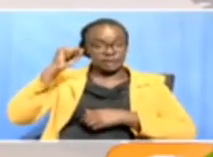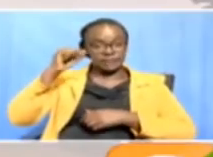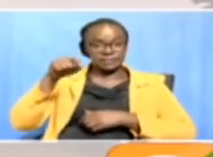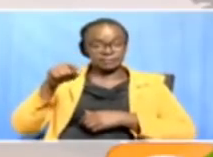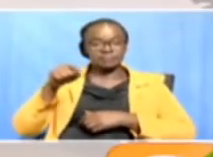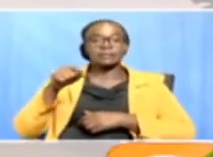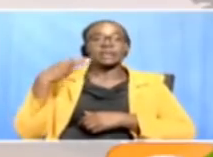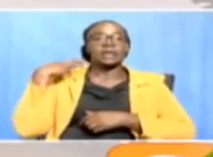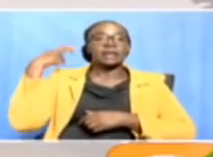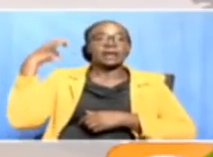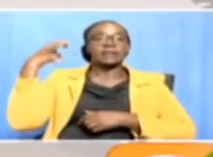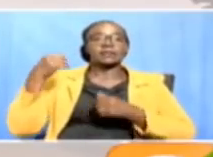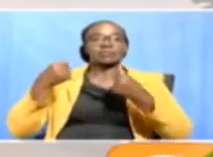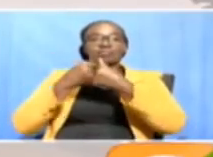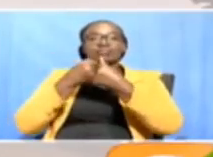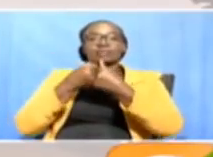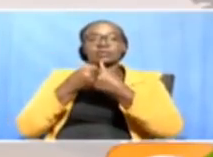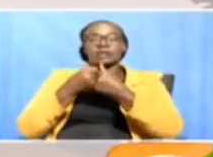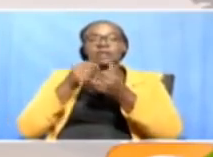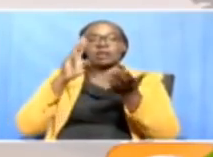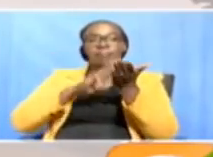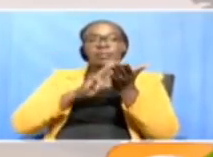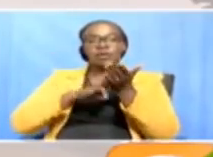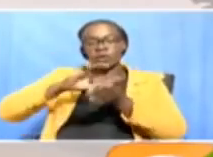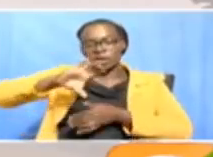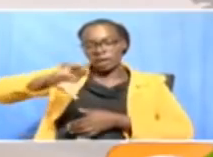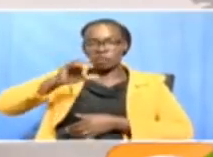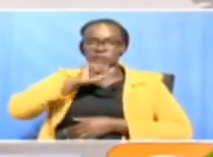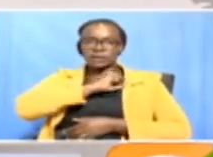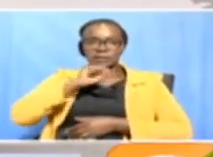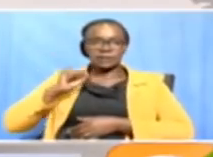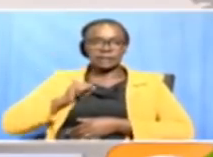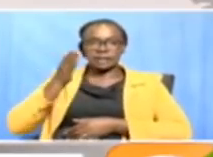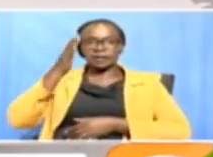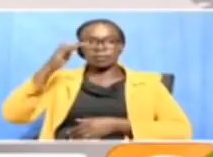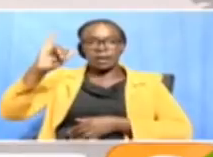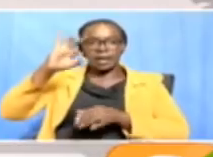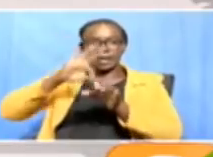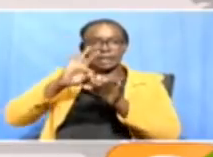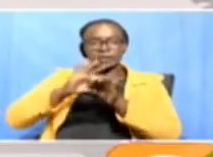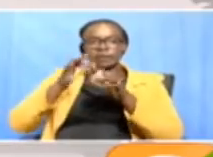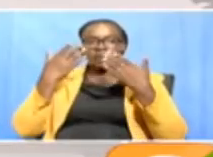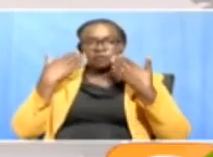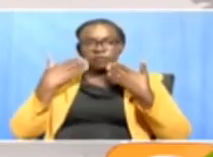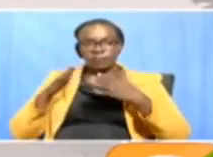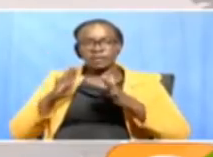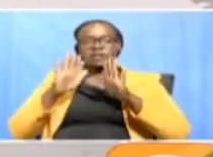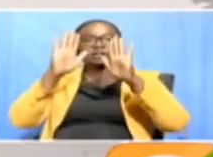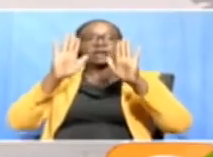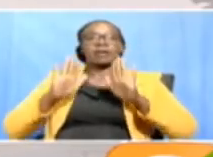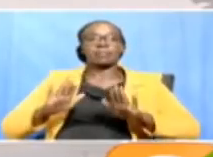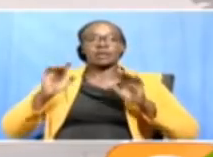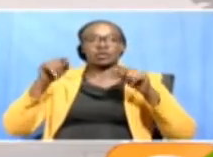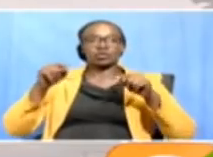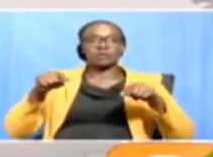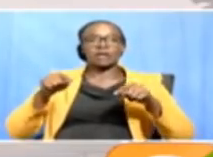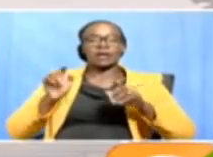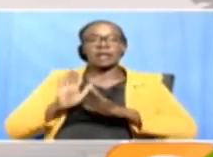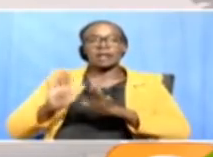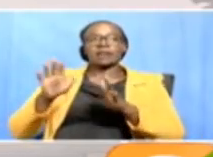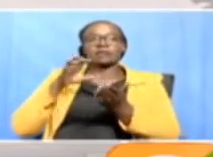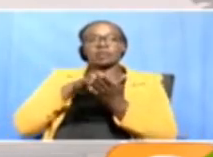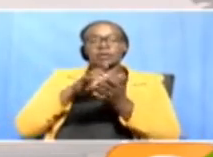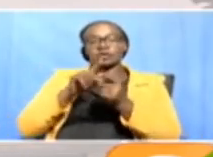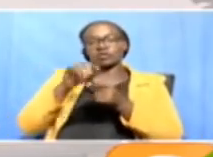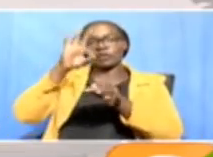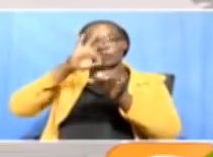candidates battling out in the Migori County Senate by-election concluded their campaigns today, leaving matters to